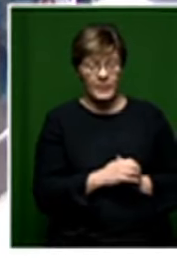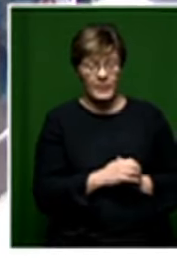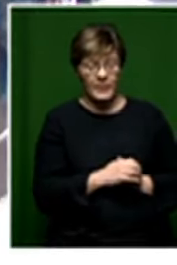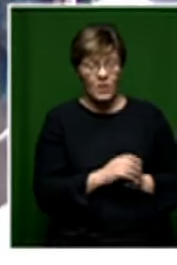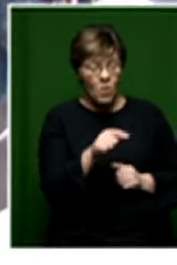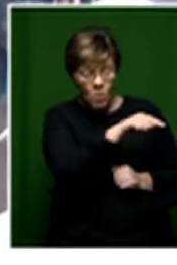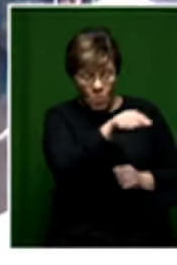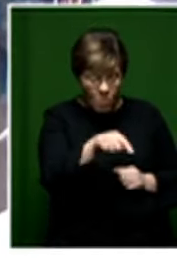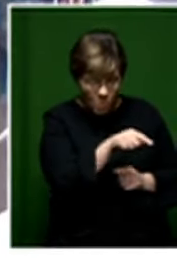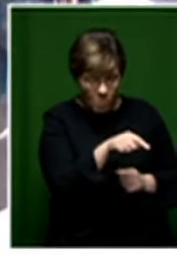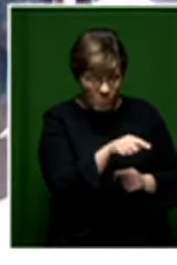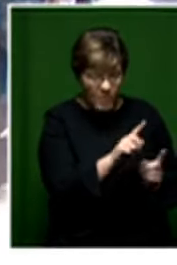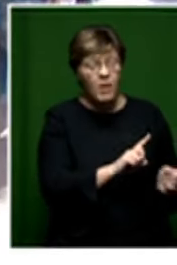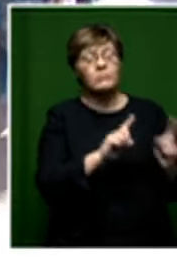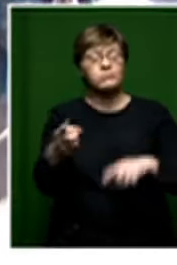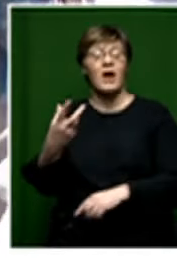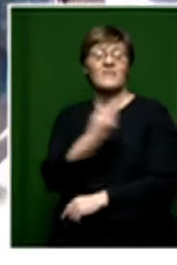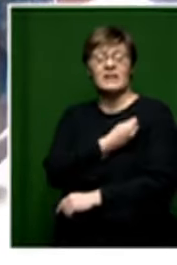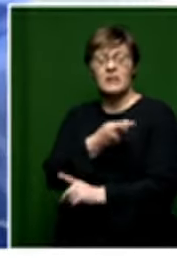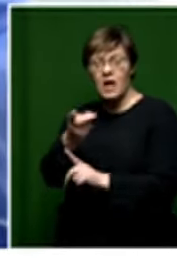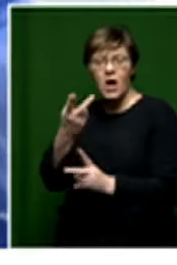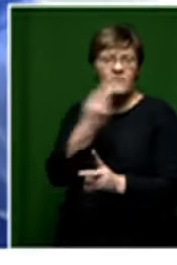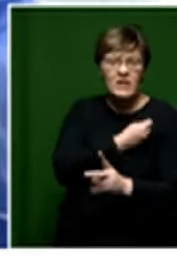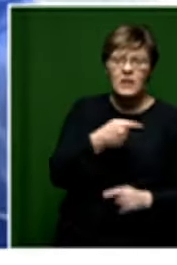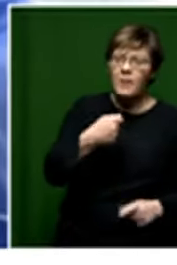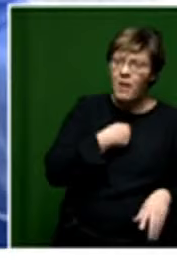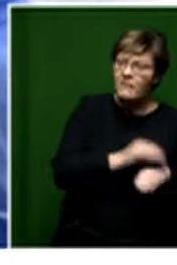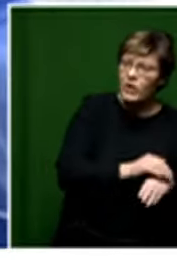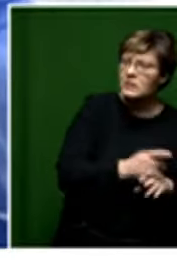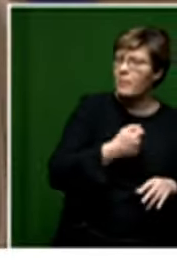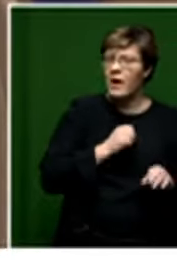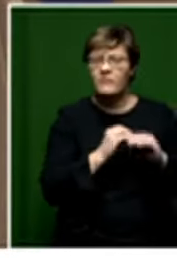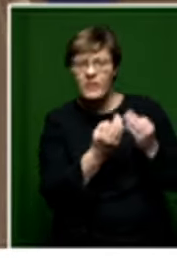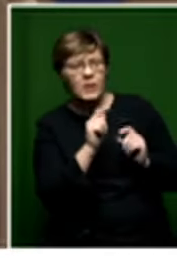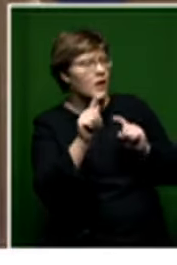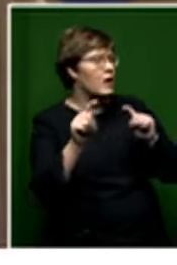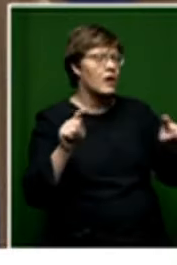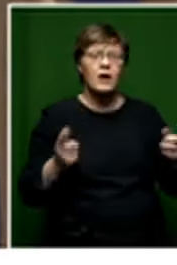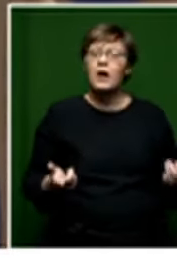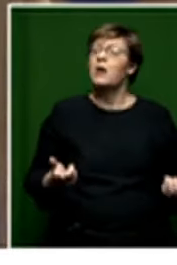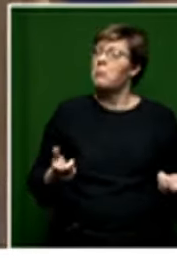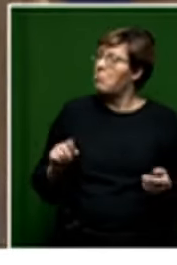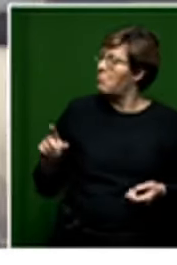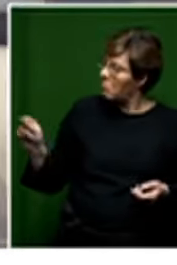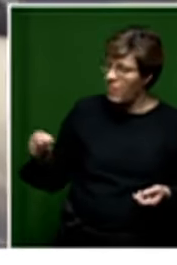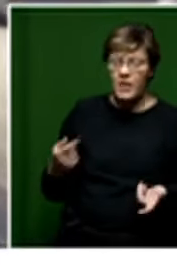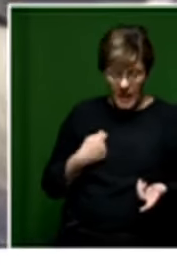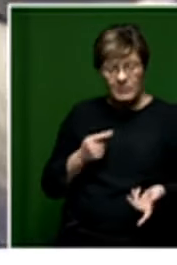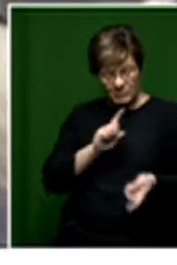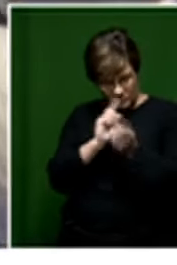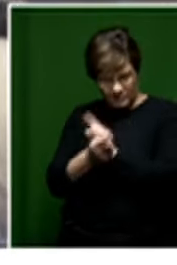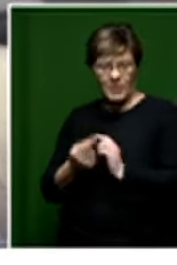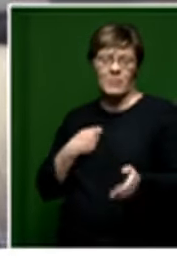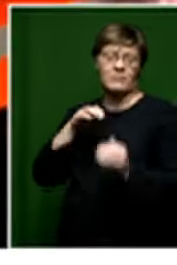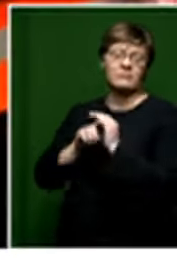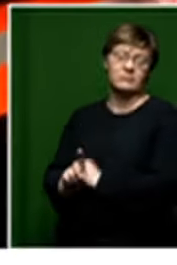circle come forward and take the vaccine. So whether that's leaders in one's community, whether it's